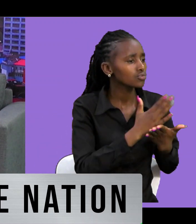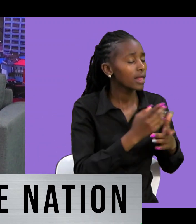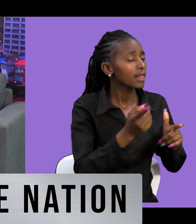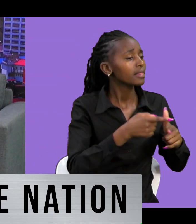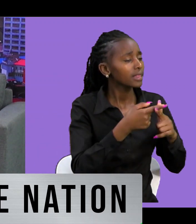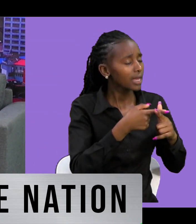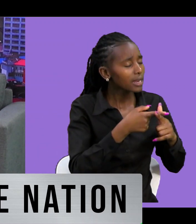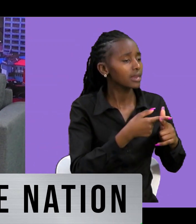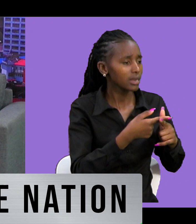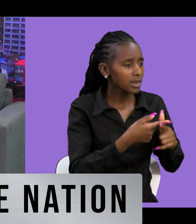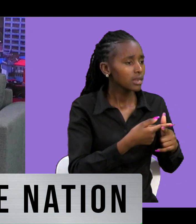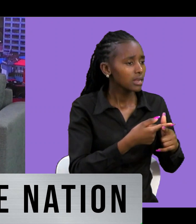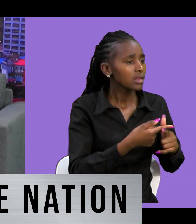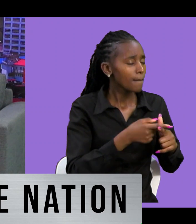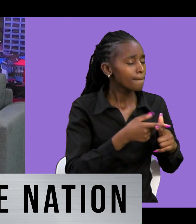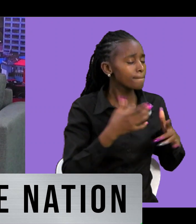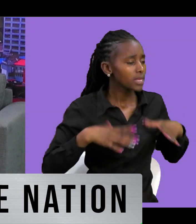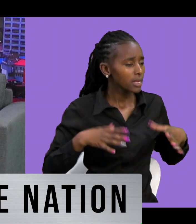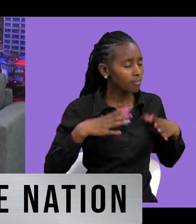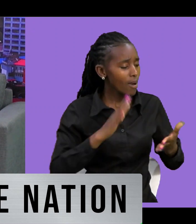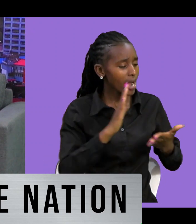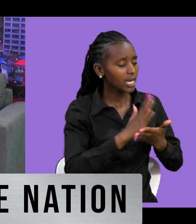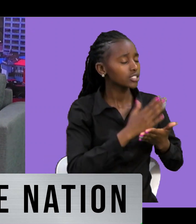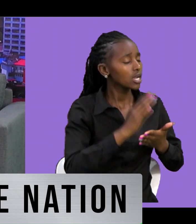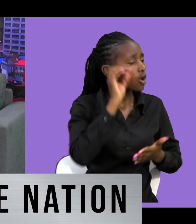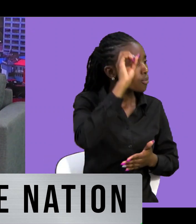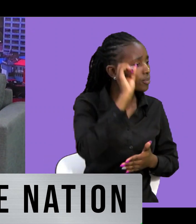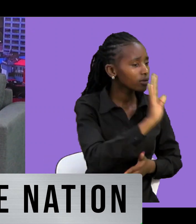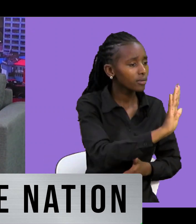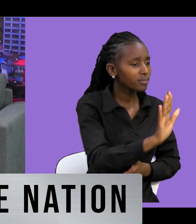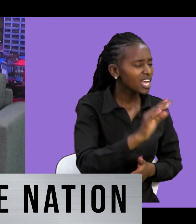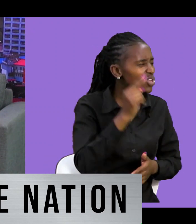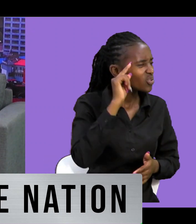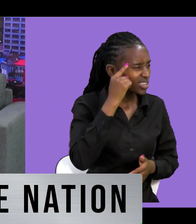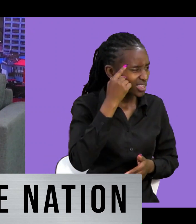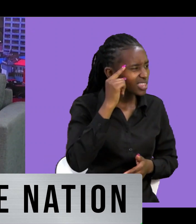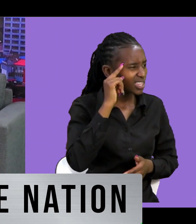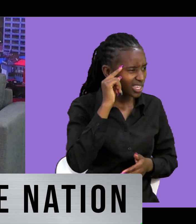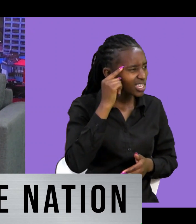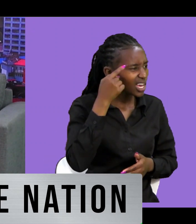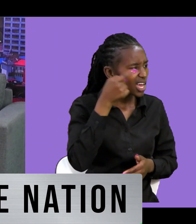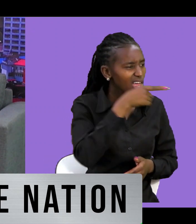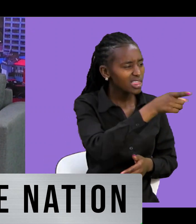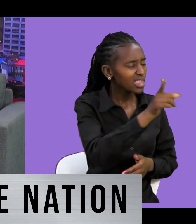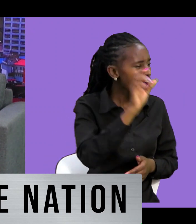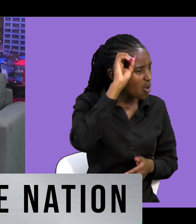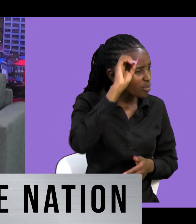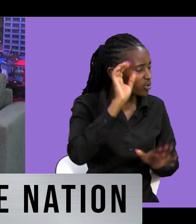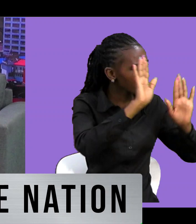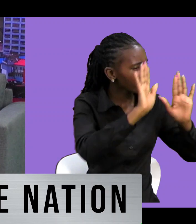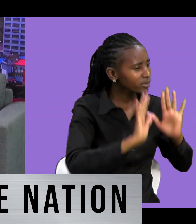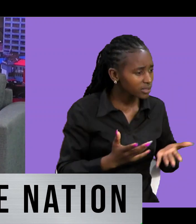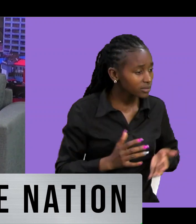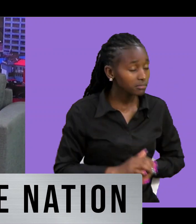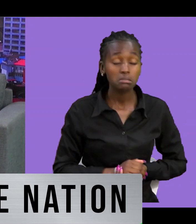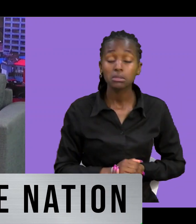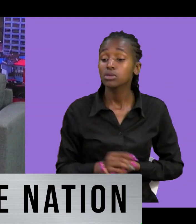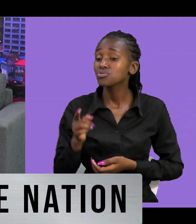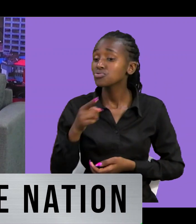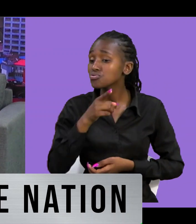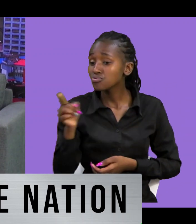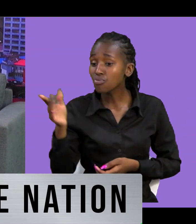know, people gave their views. Yes. Do you feel like those views are going anywhere? What was the outcome? We saw at the